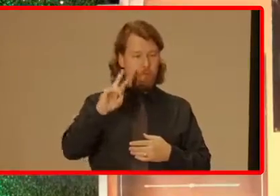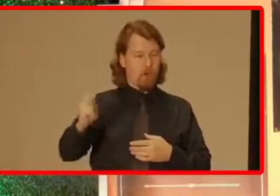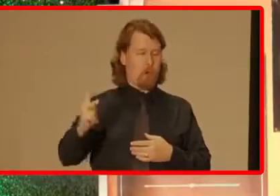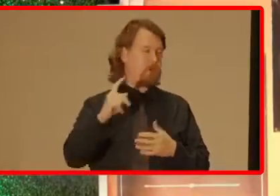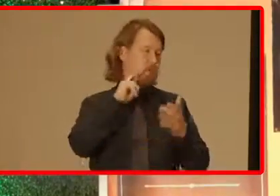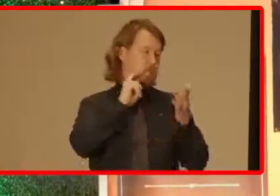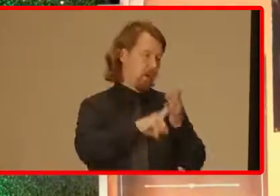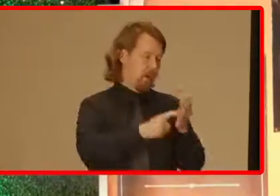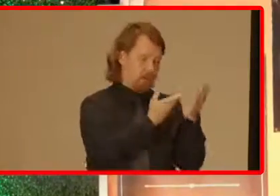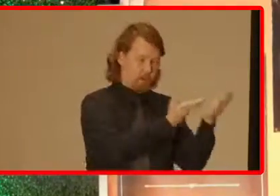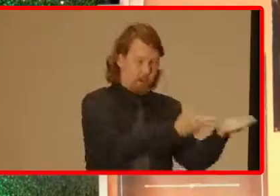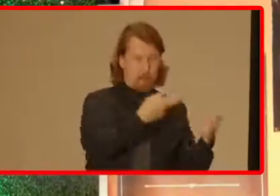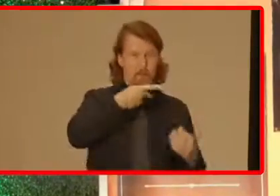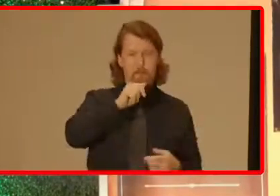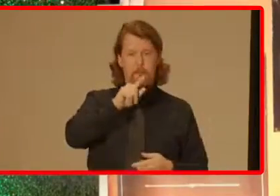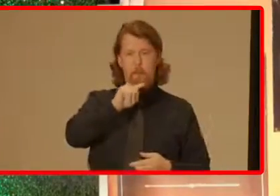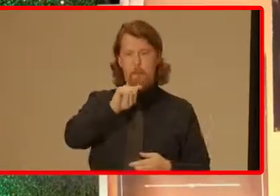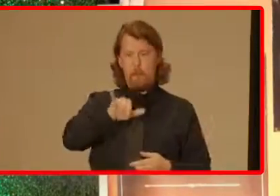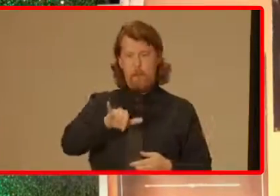Patty.